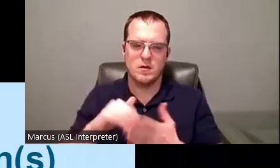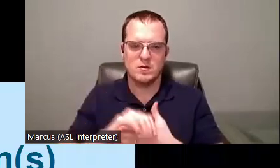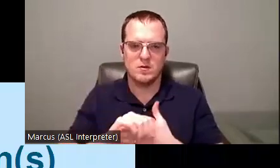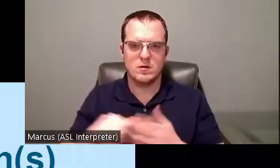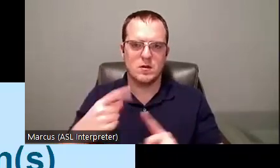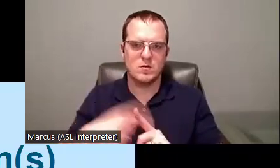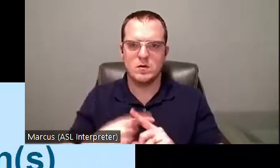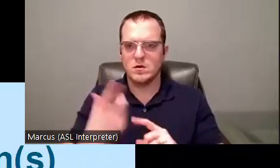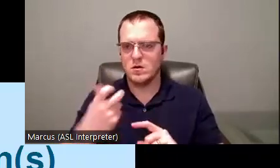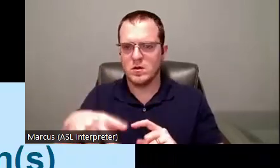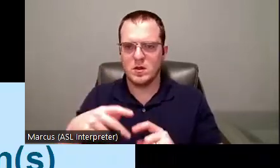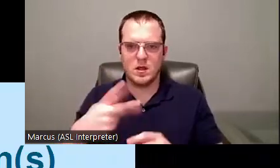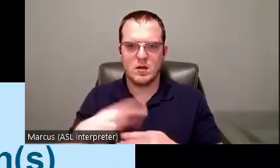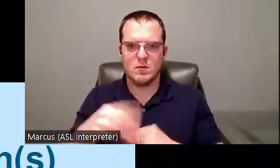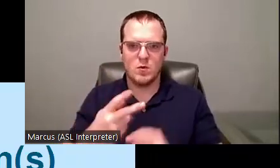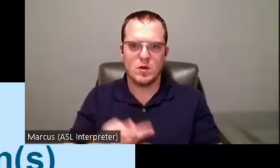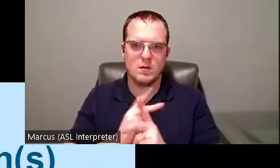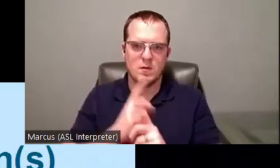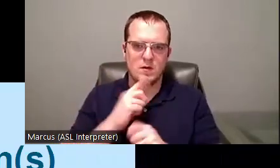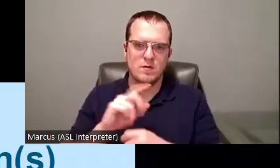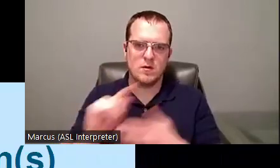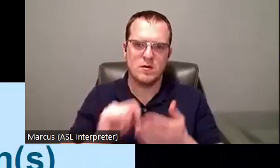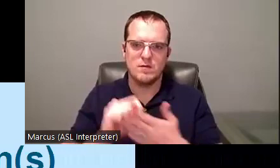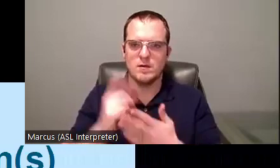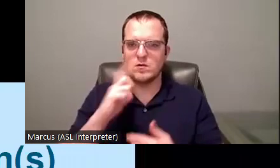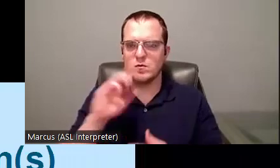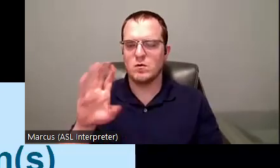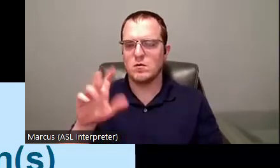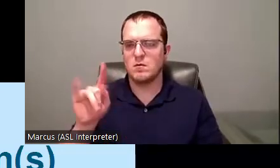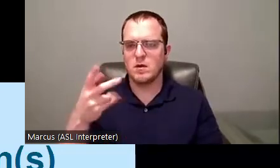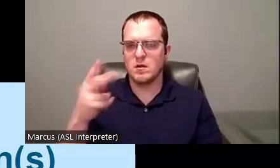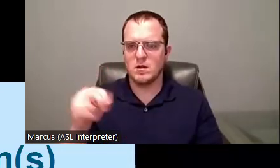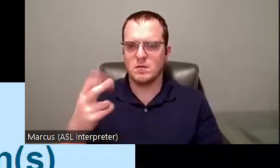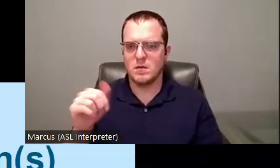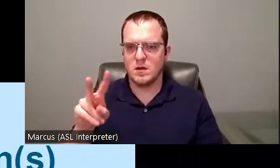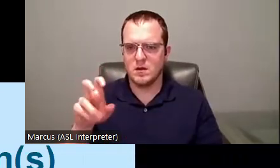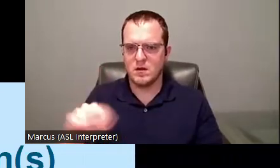gap program loan for phase 1 of the Bethlehem Haven project in the form of